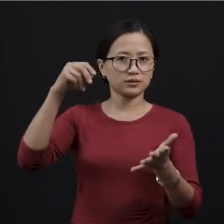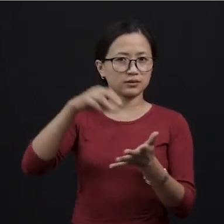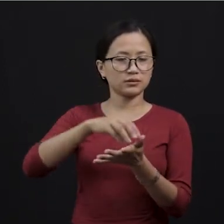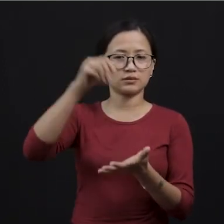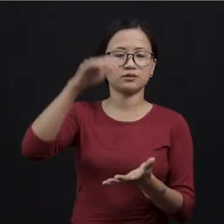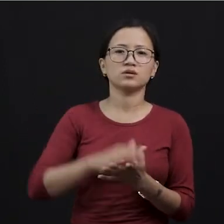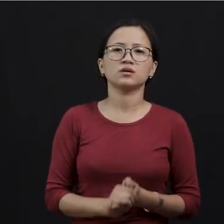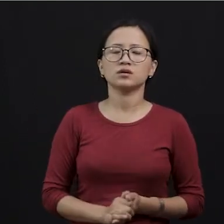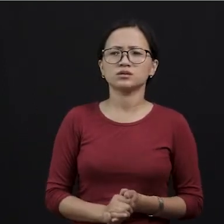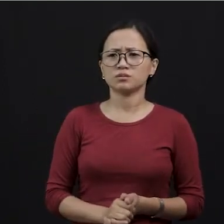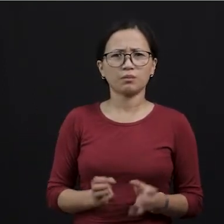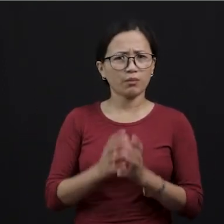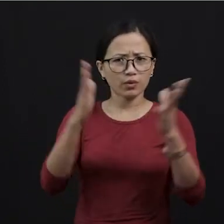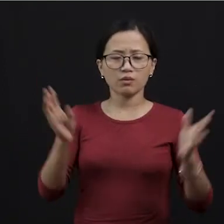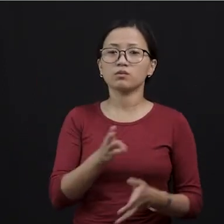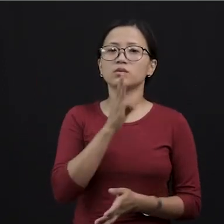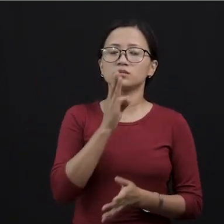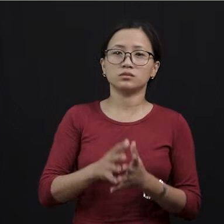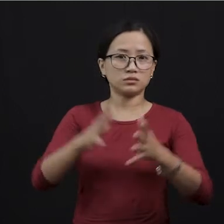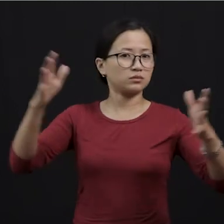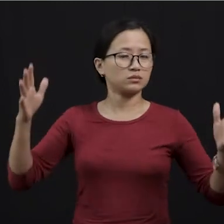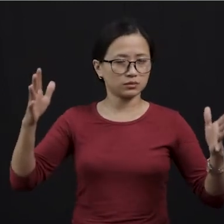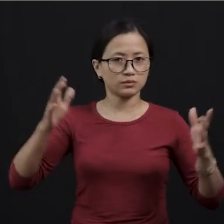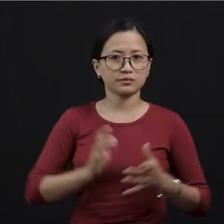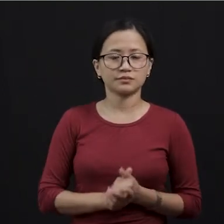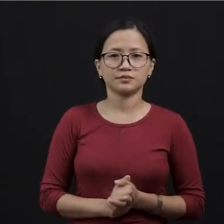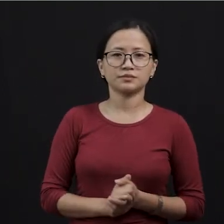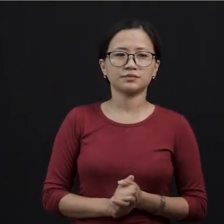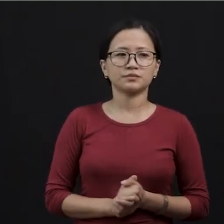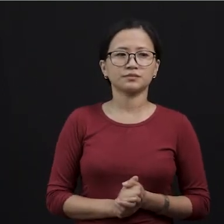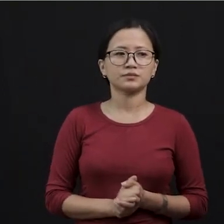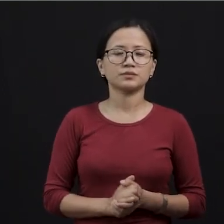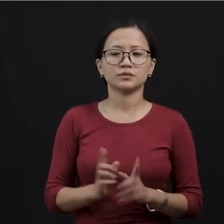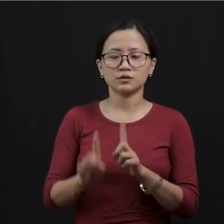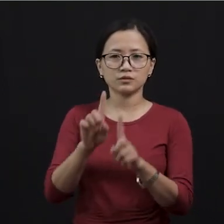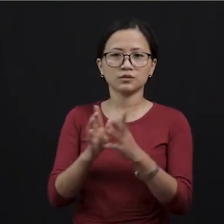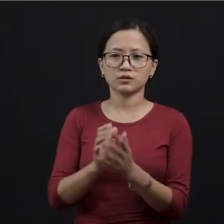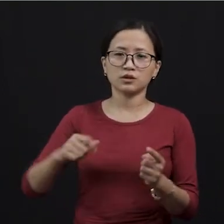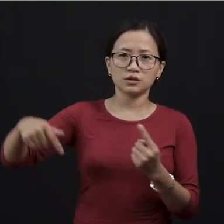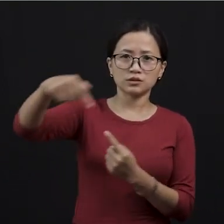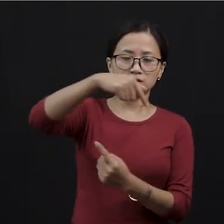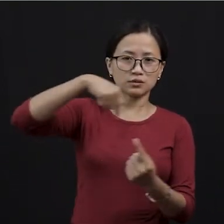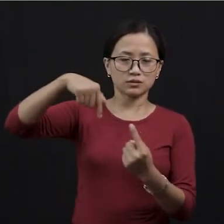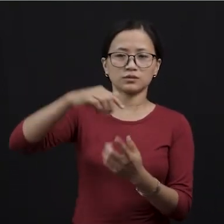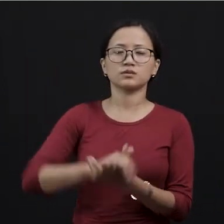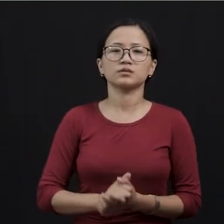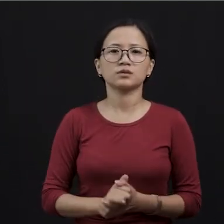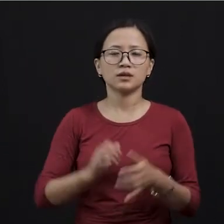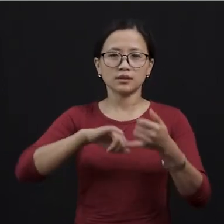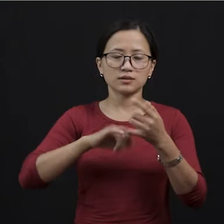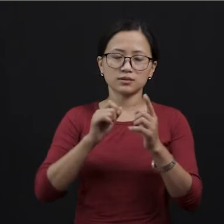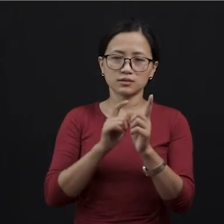is a big water body, right, children? Students, in the sea, plants are surrounded by